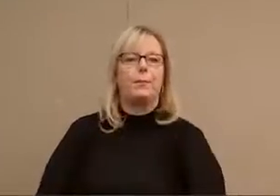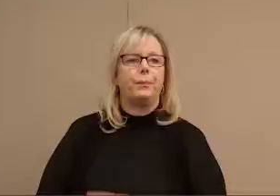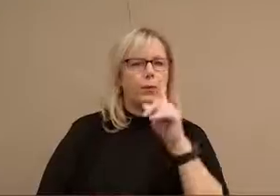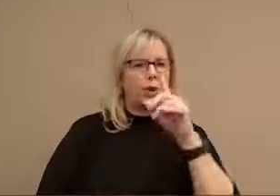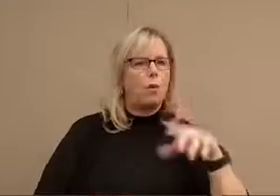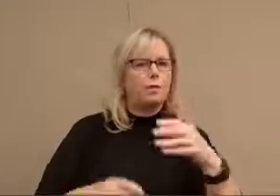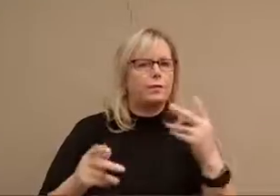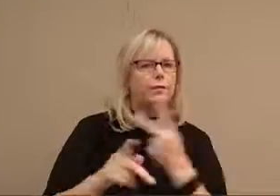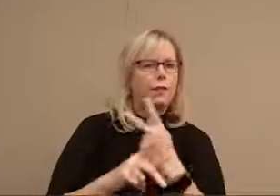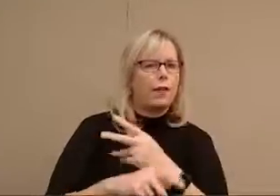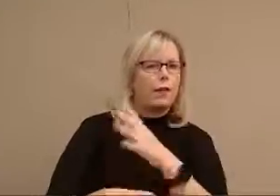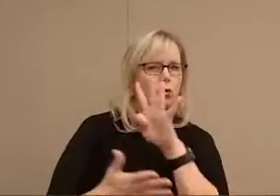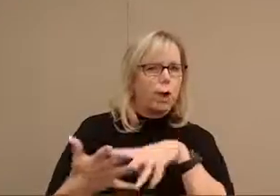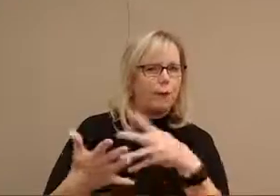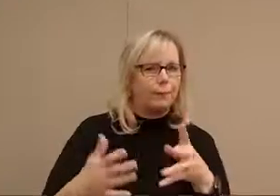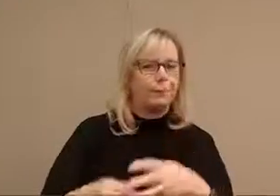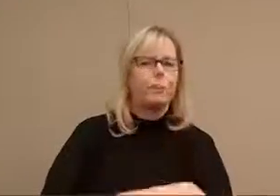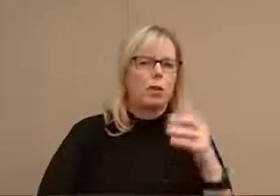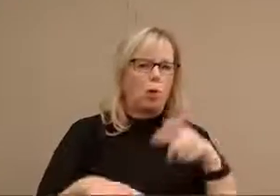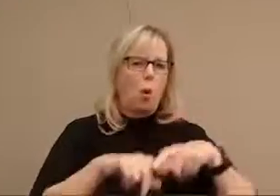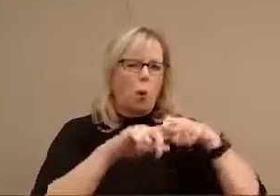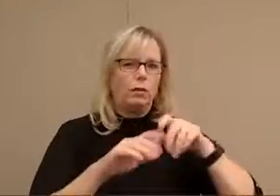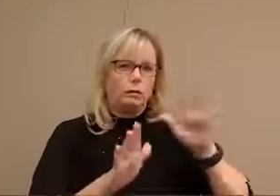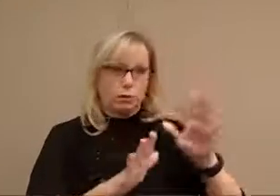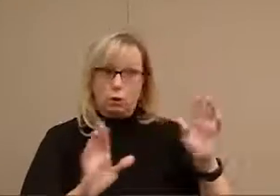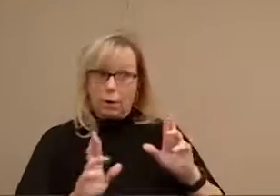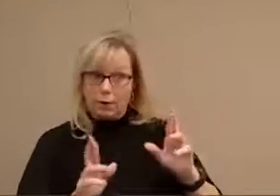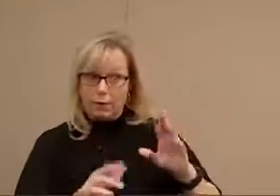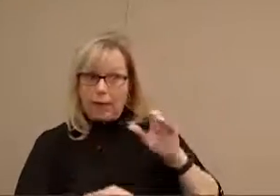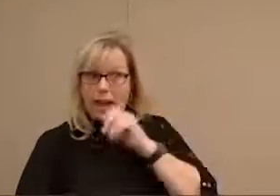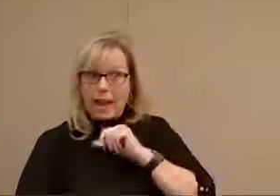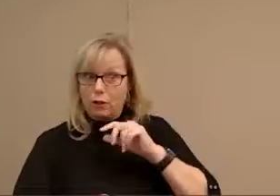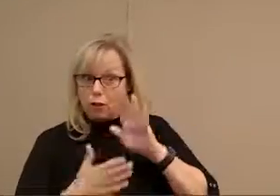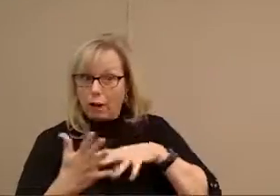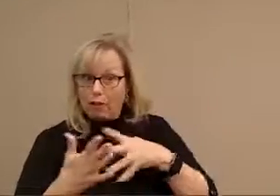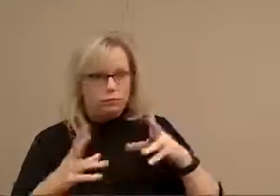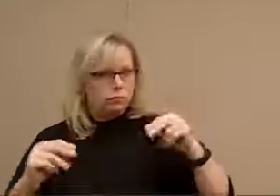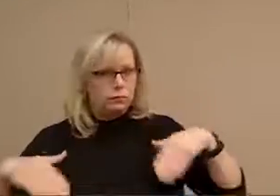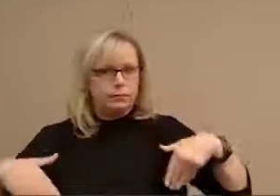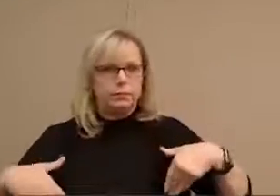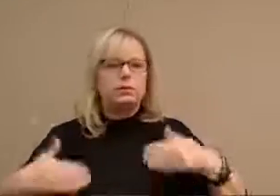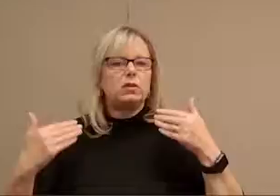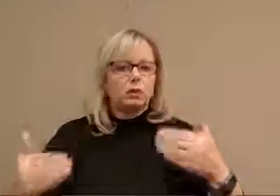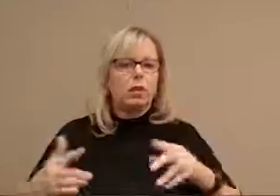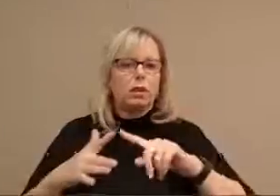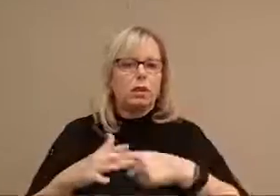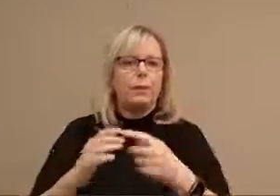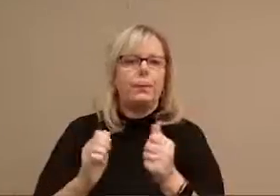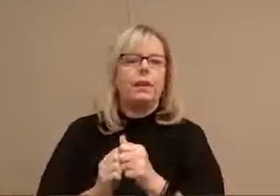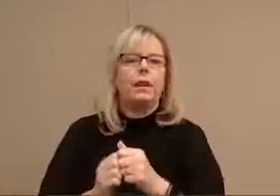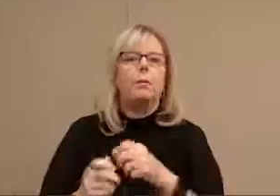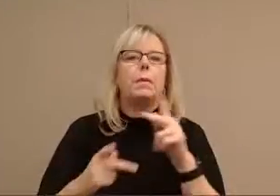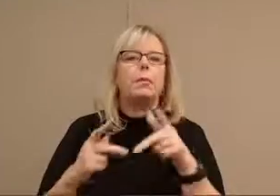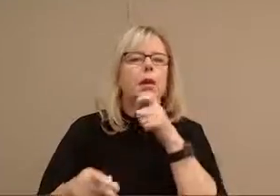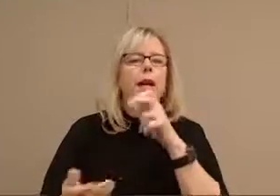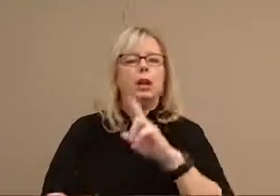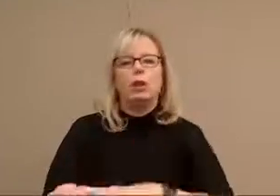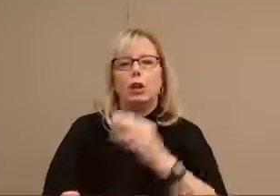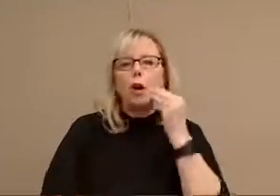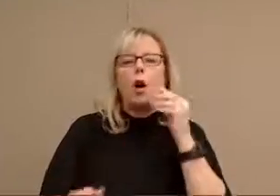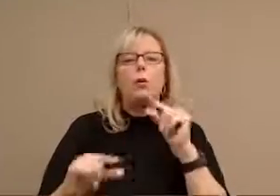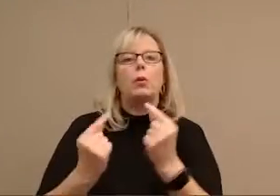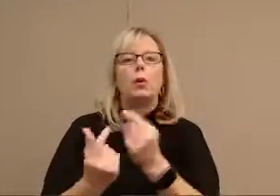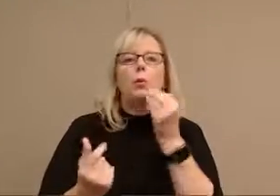You can go ahead and continue. Okay. Are you ready for our age graph? No. Okay. So we will go to those in congregate care reporting in